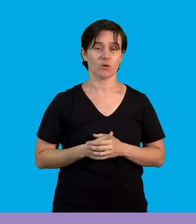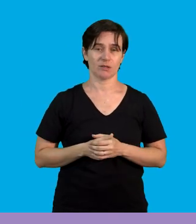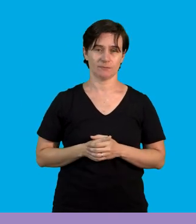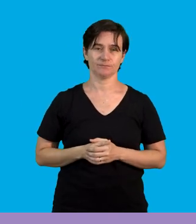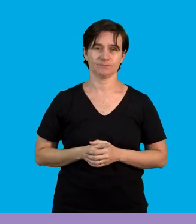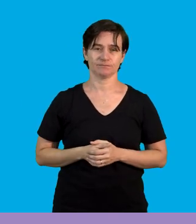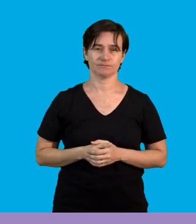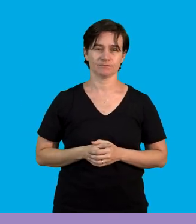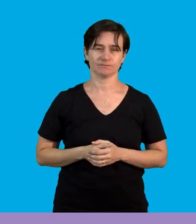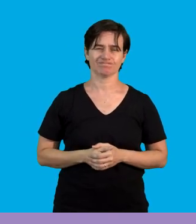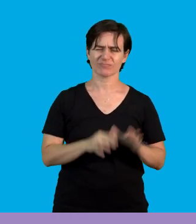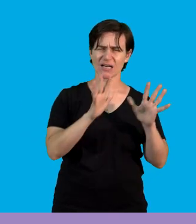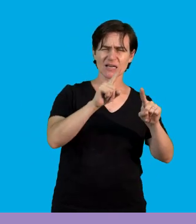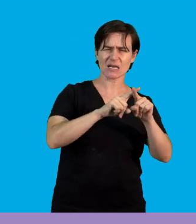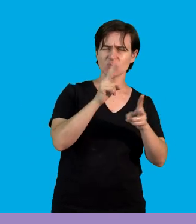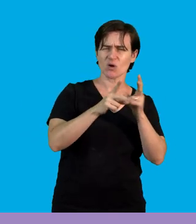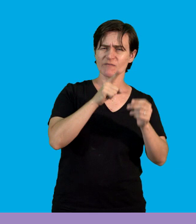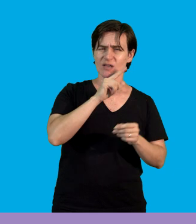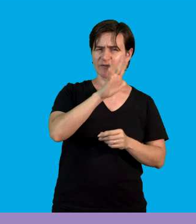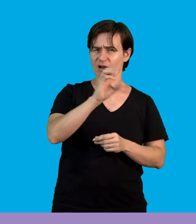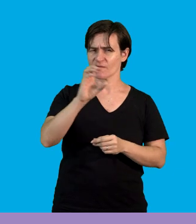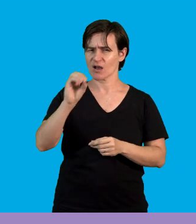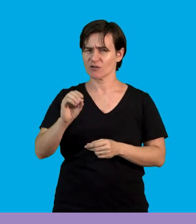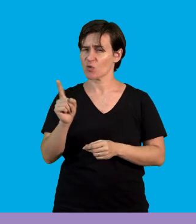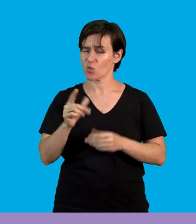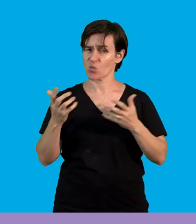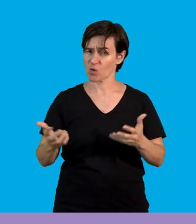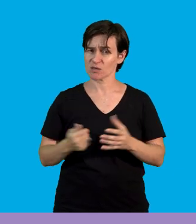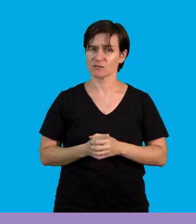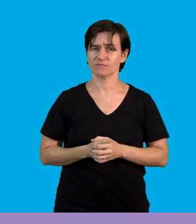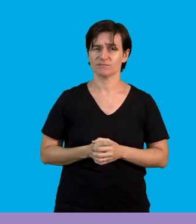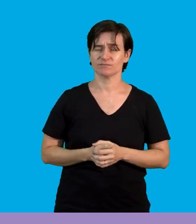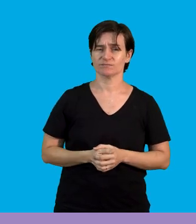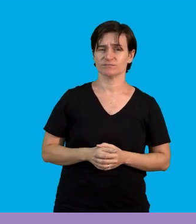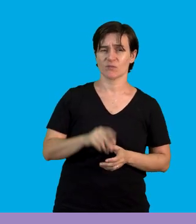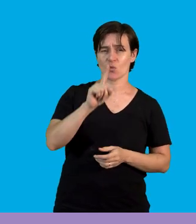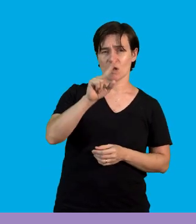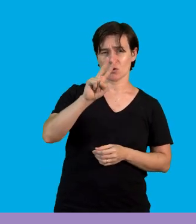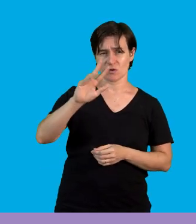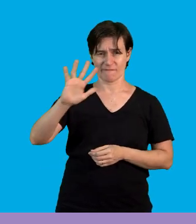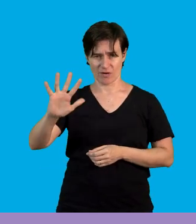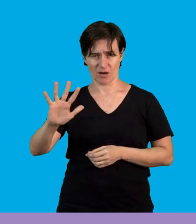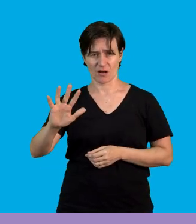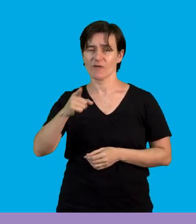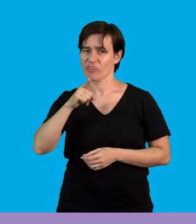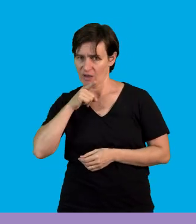12,000 divided by 1. 10 multiplied by 12,500 will give us